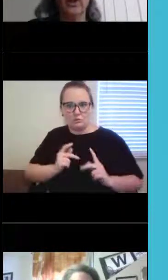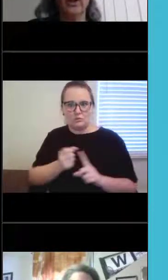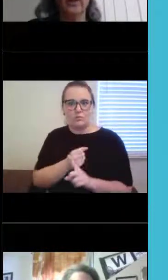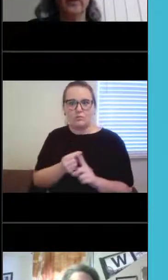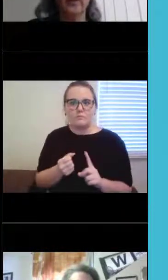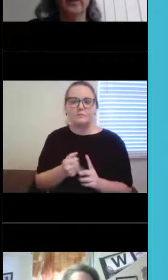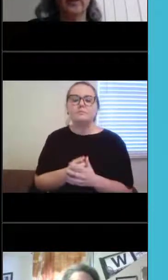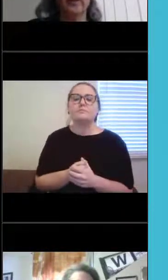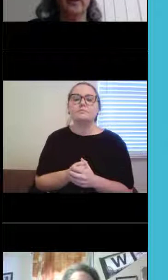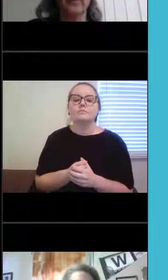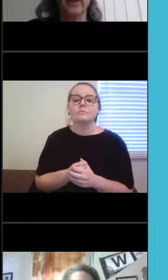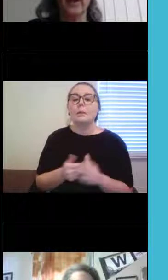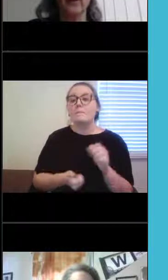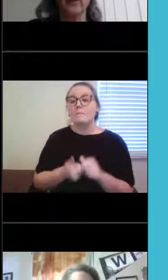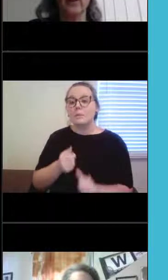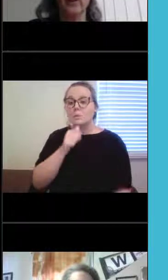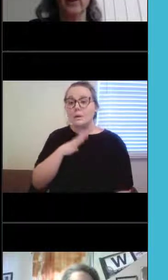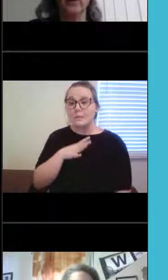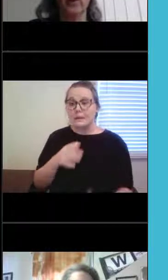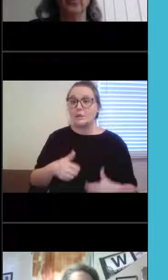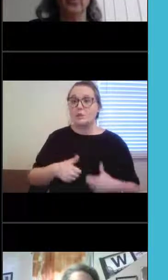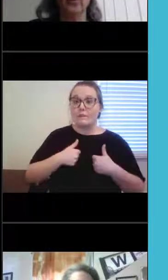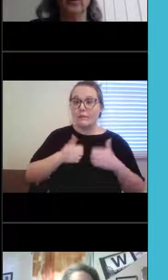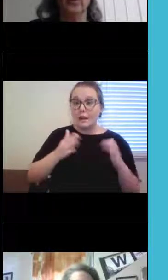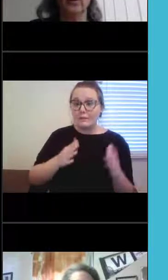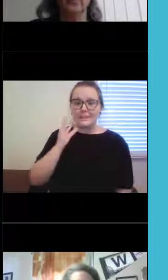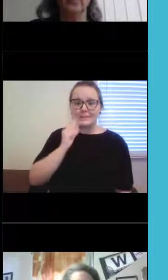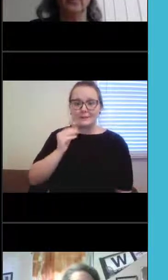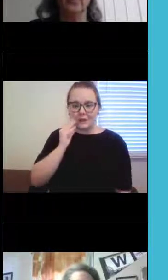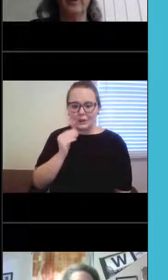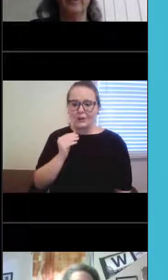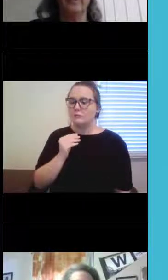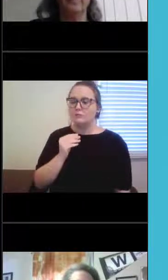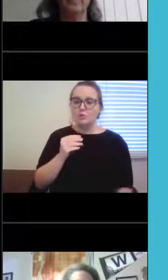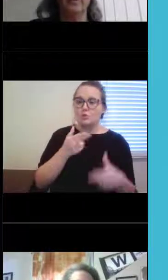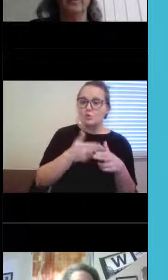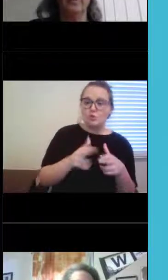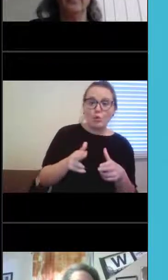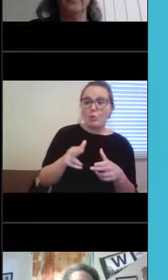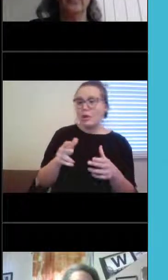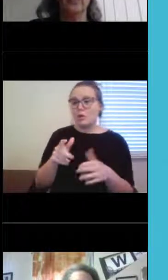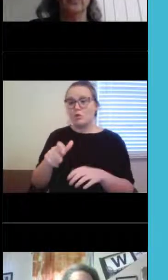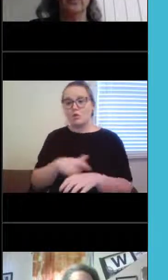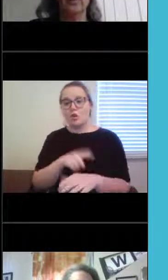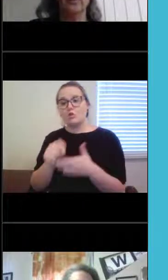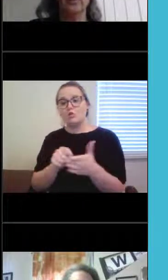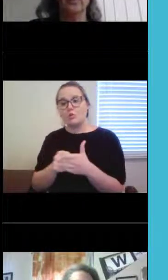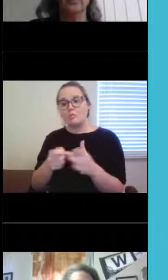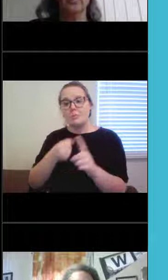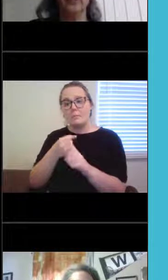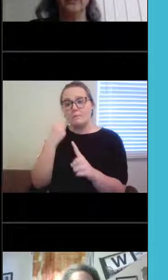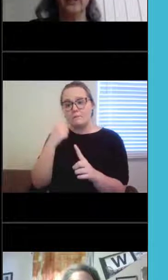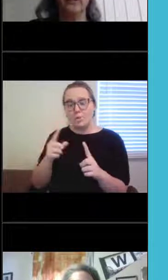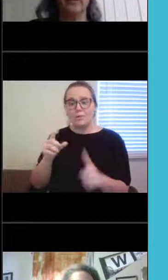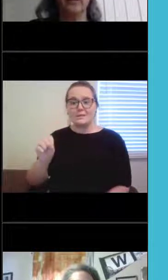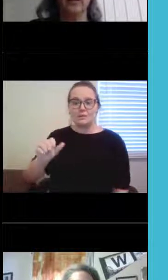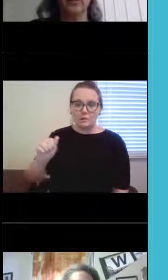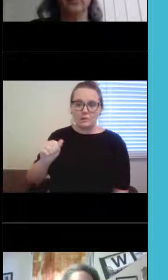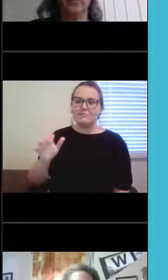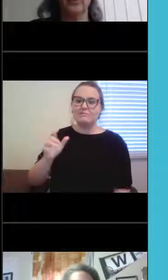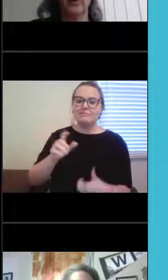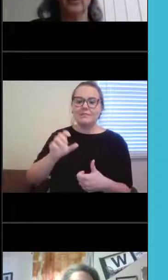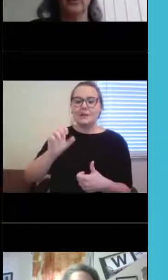A majority of women survivors experience both short and long-term impacts of sexual assault, including